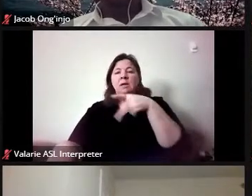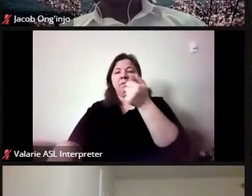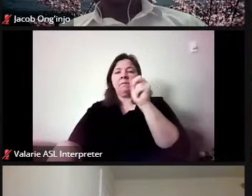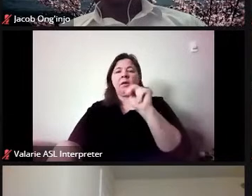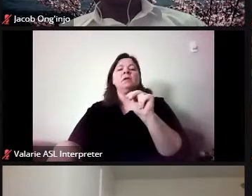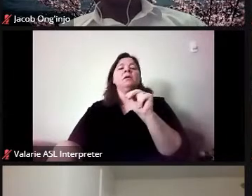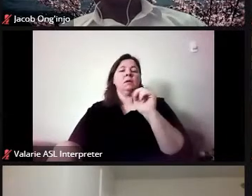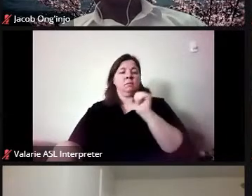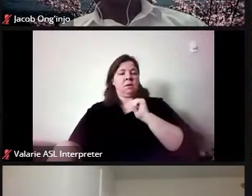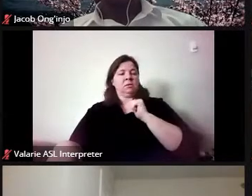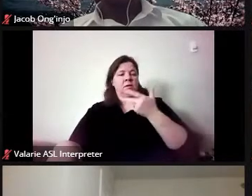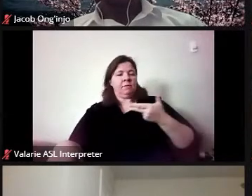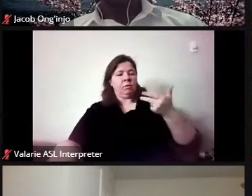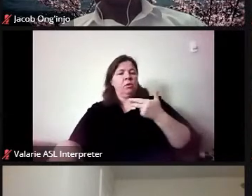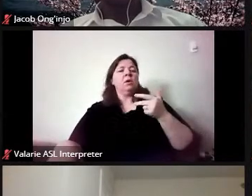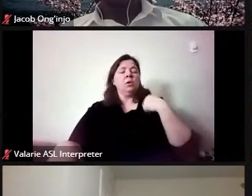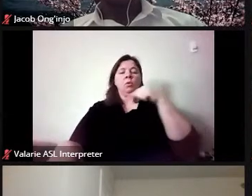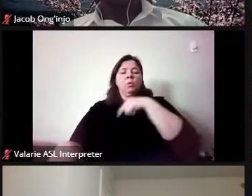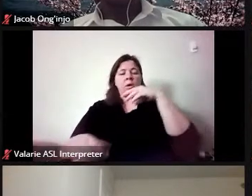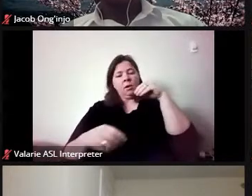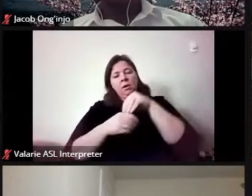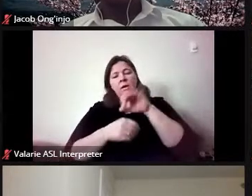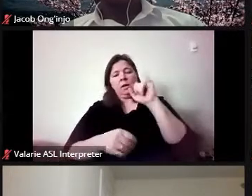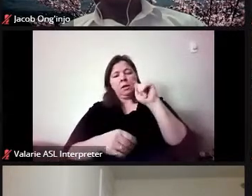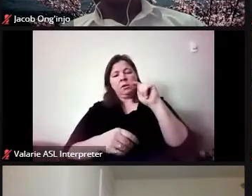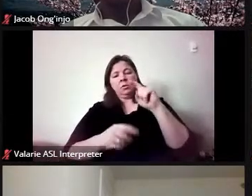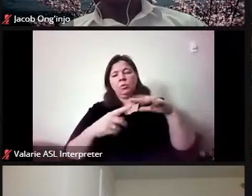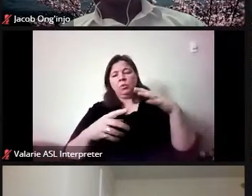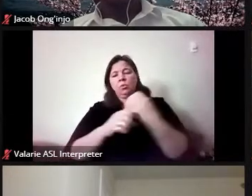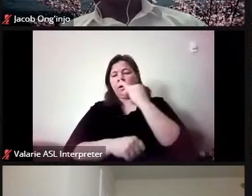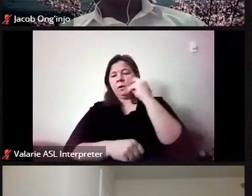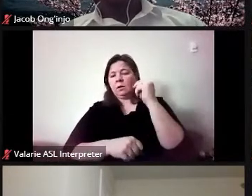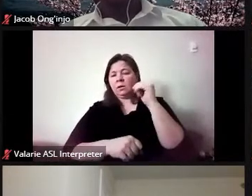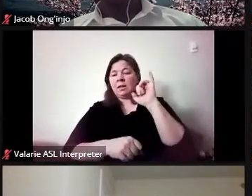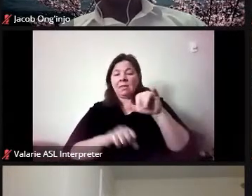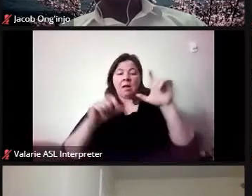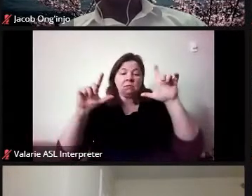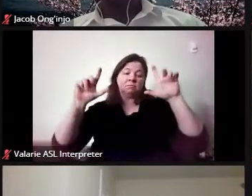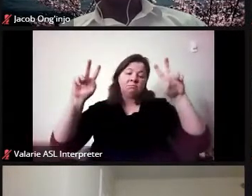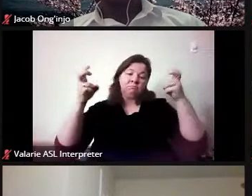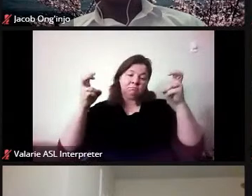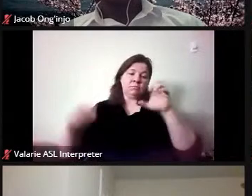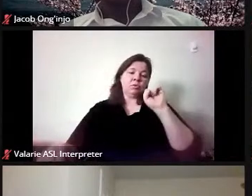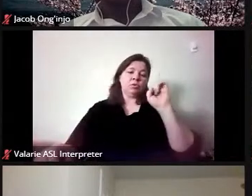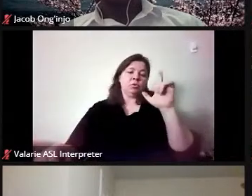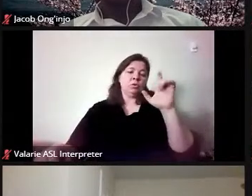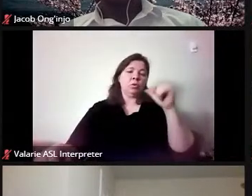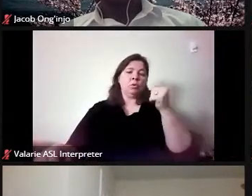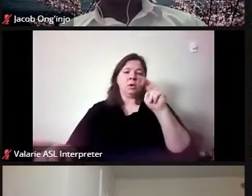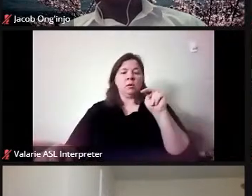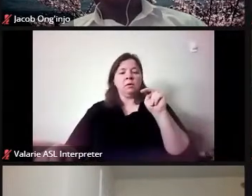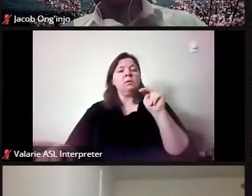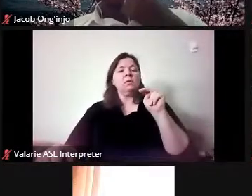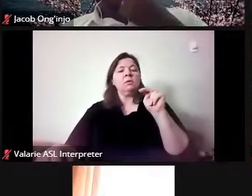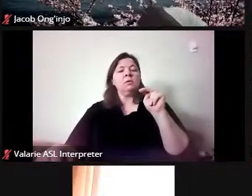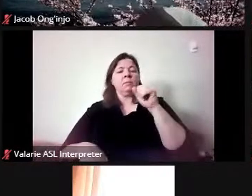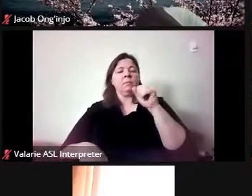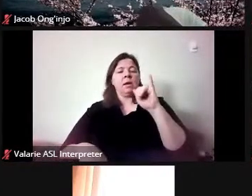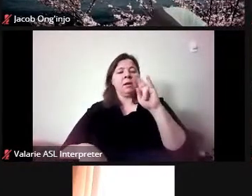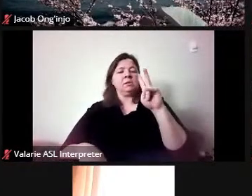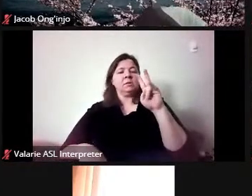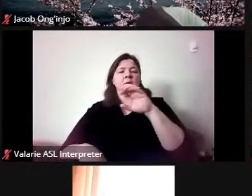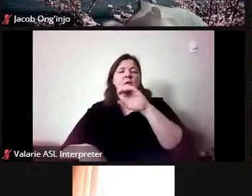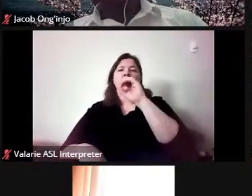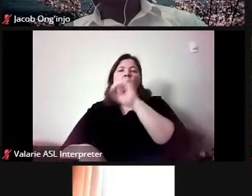So we are in it to win it. That is the slogan of Onpassive. Stay tuned while we're waiting for our special guest